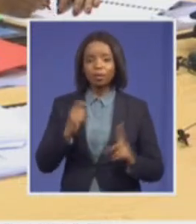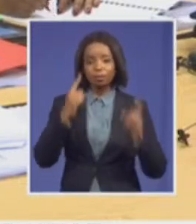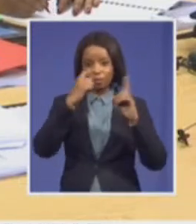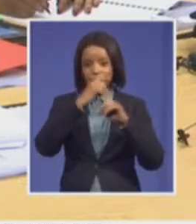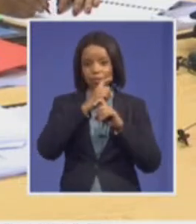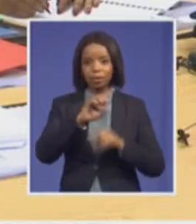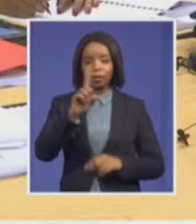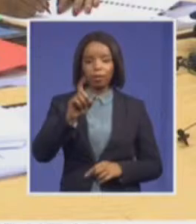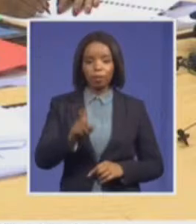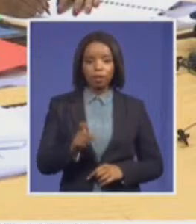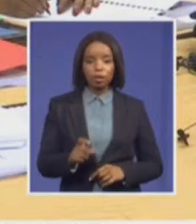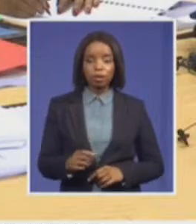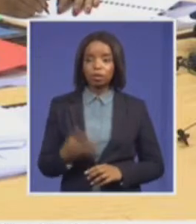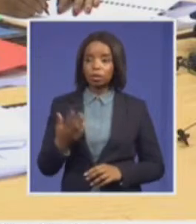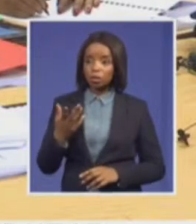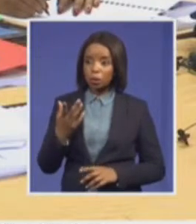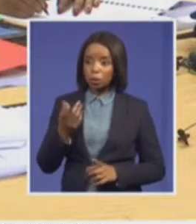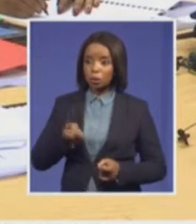I would not.